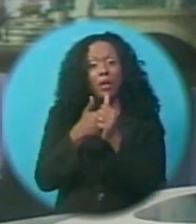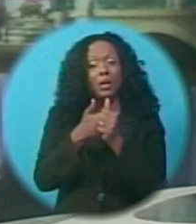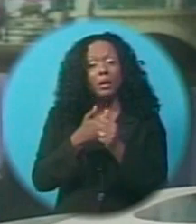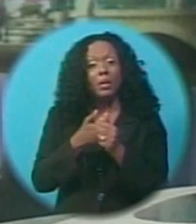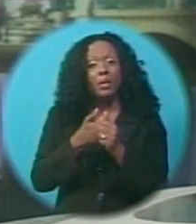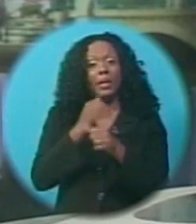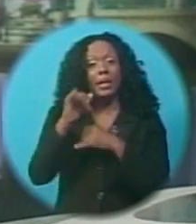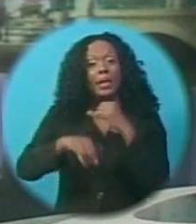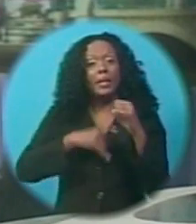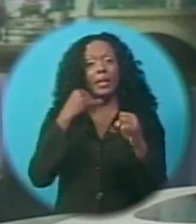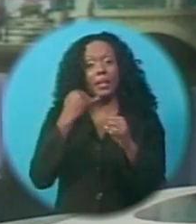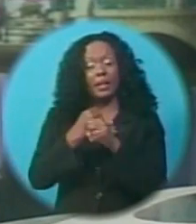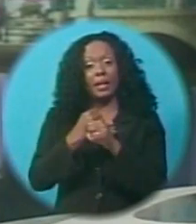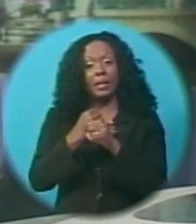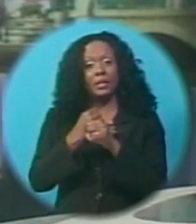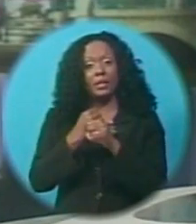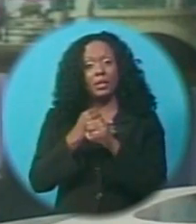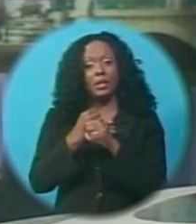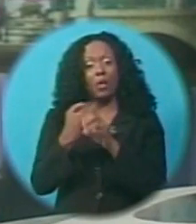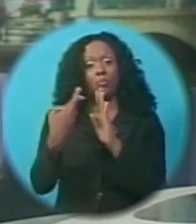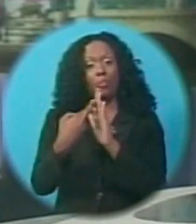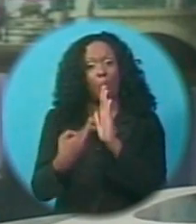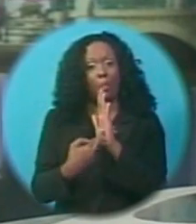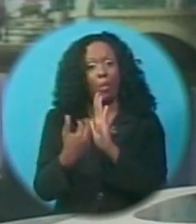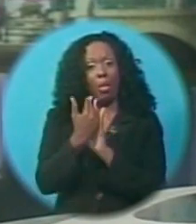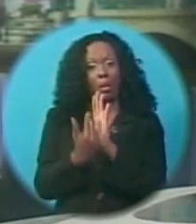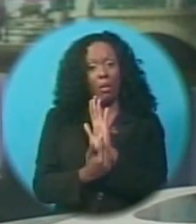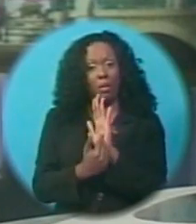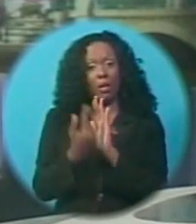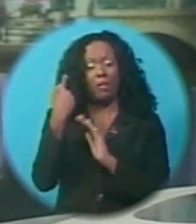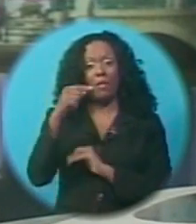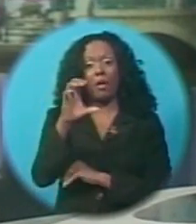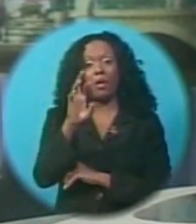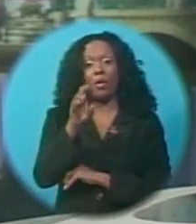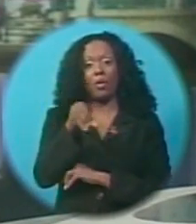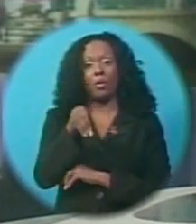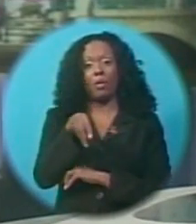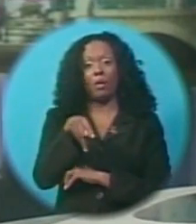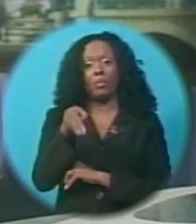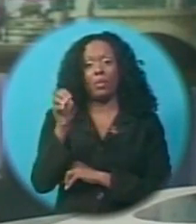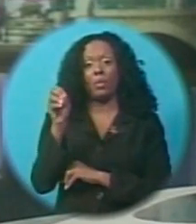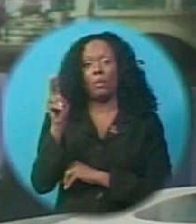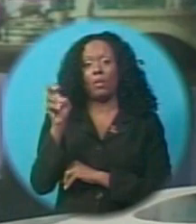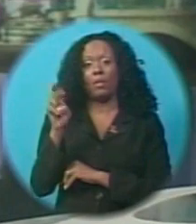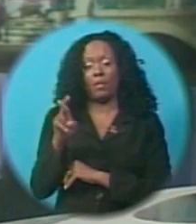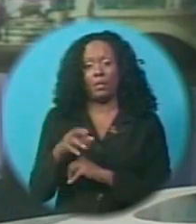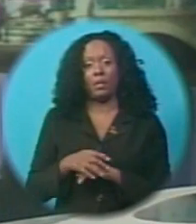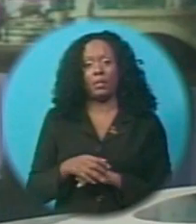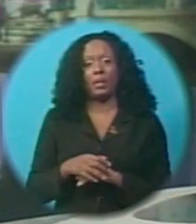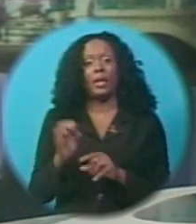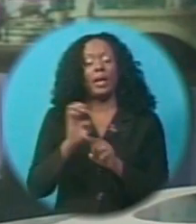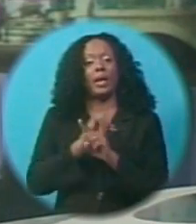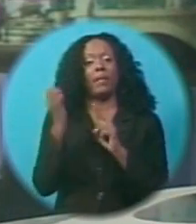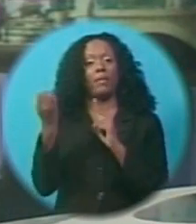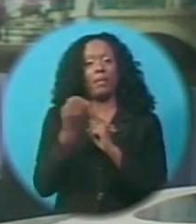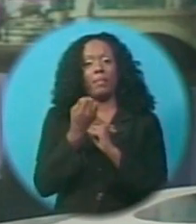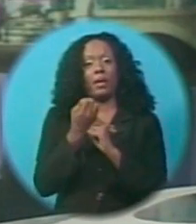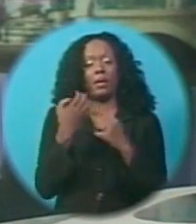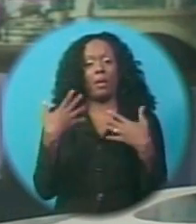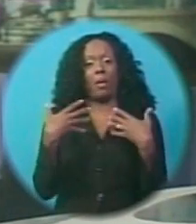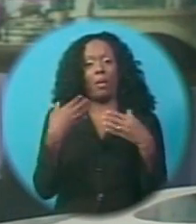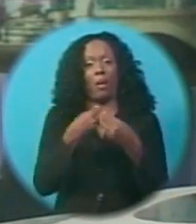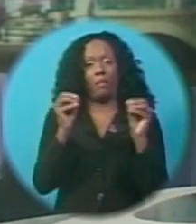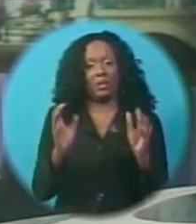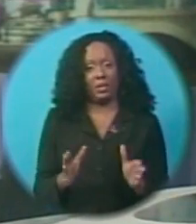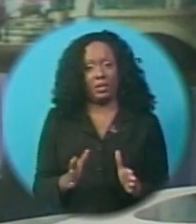Kadooment will be one for the books. Sean Farrell, CBC News. Health officials are trying to get food vendors and handlers